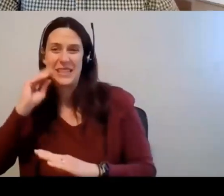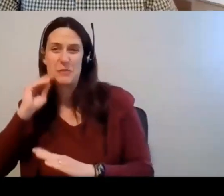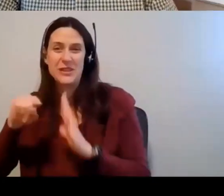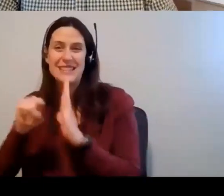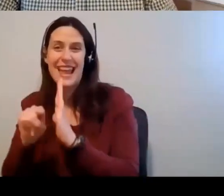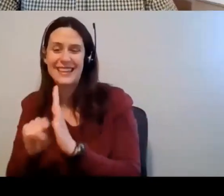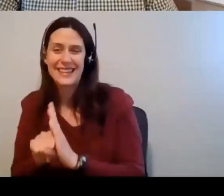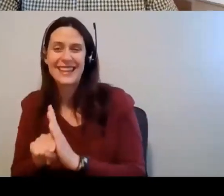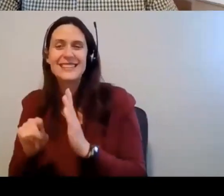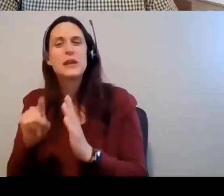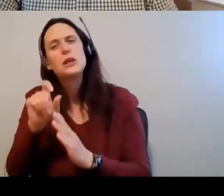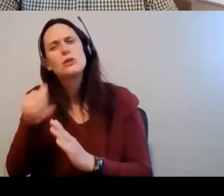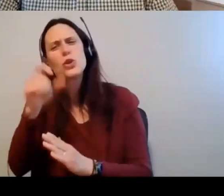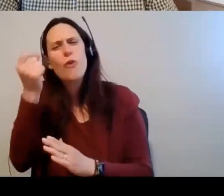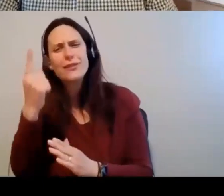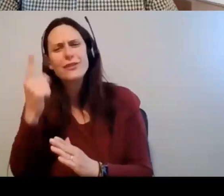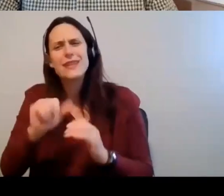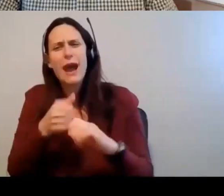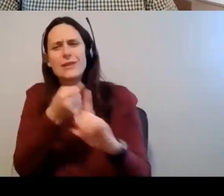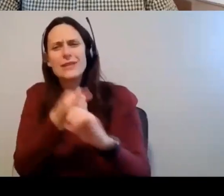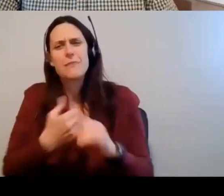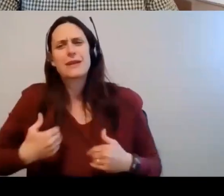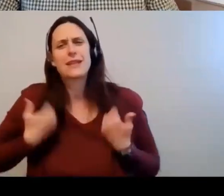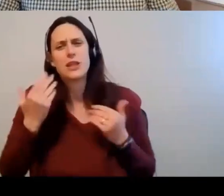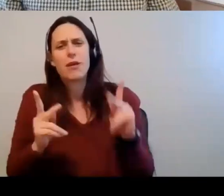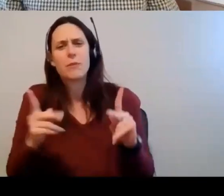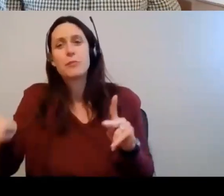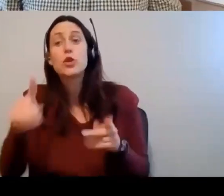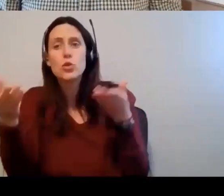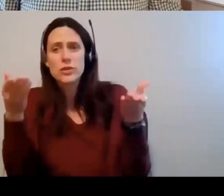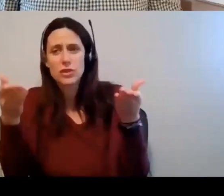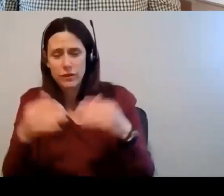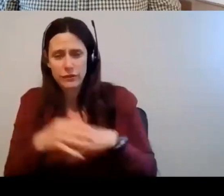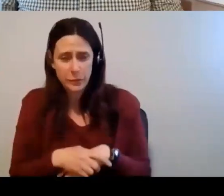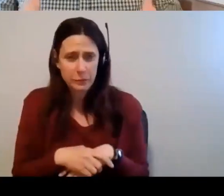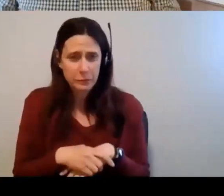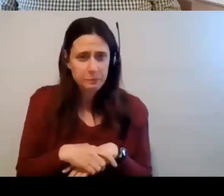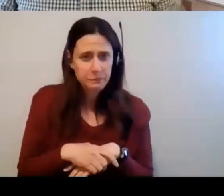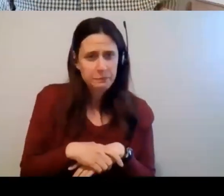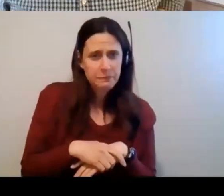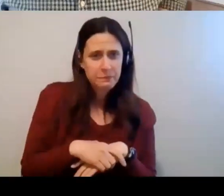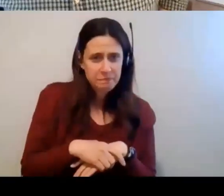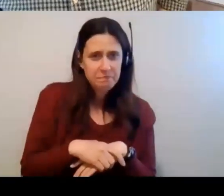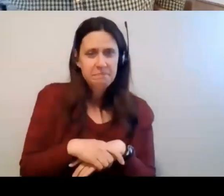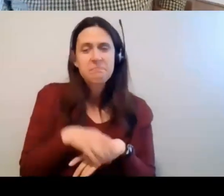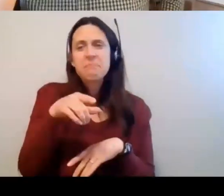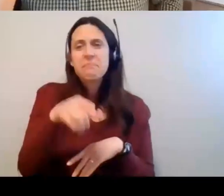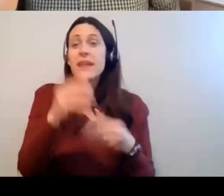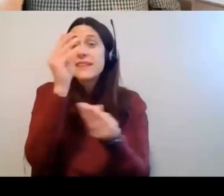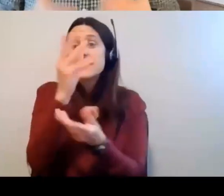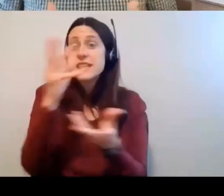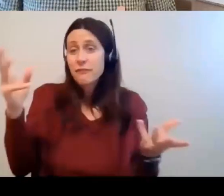impacting some of the young people you serve. So there's information that I want to provide to